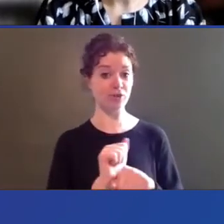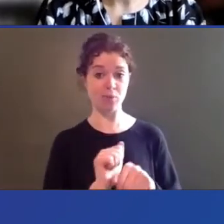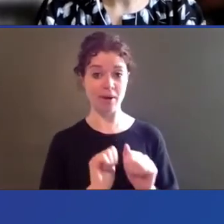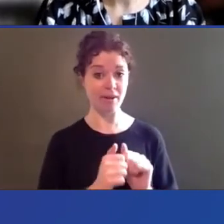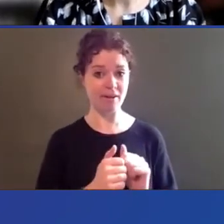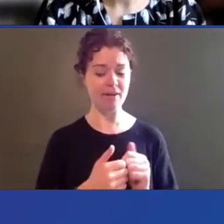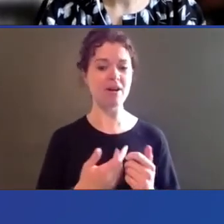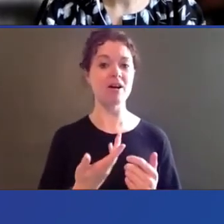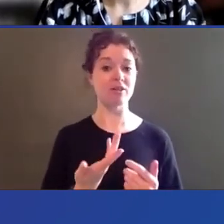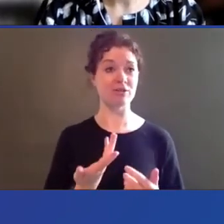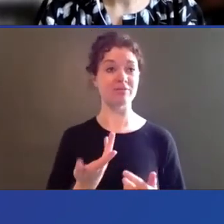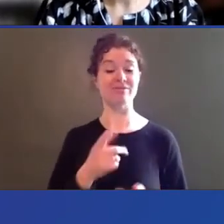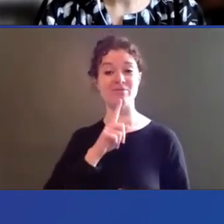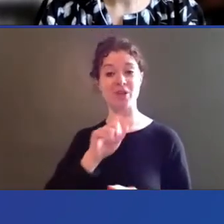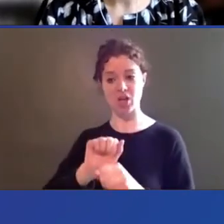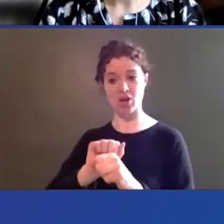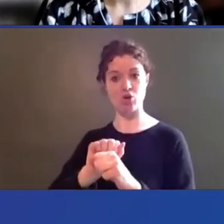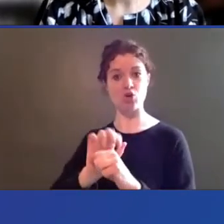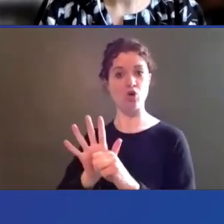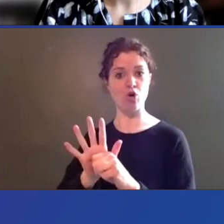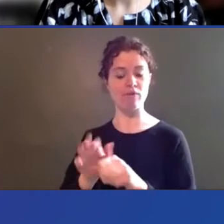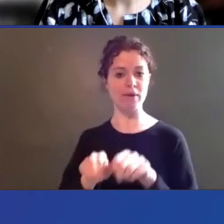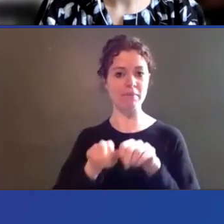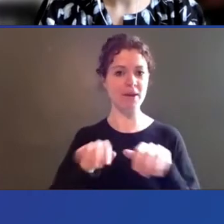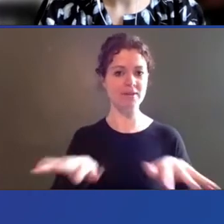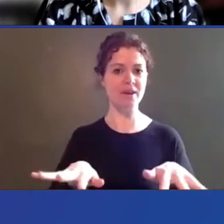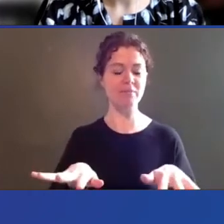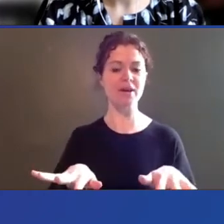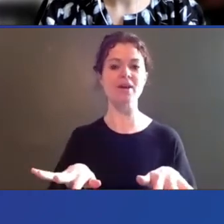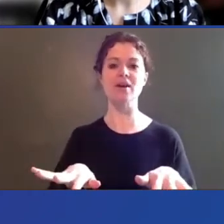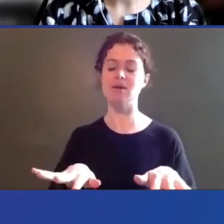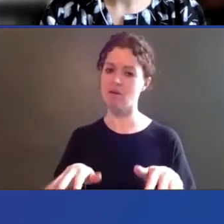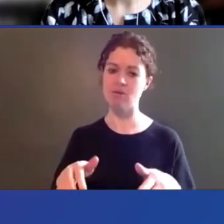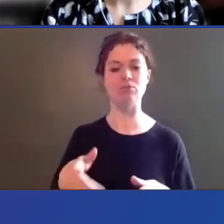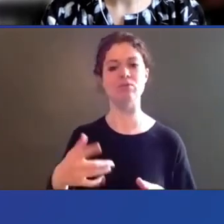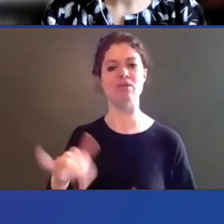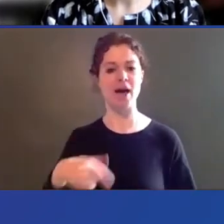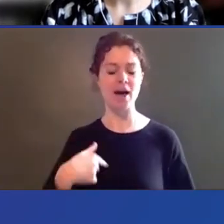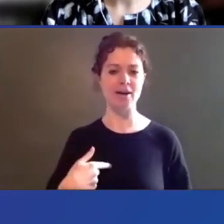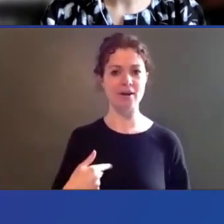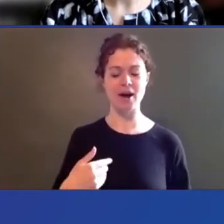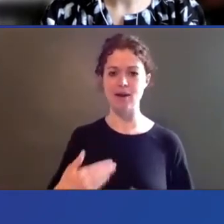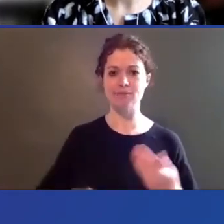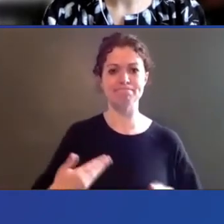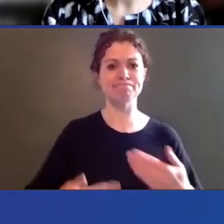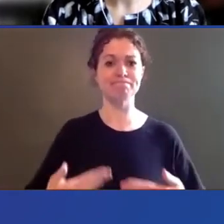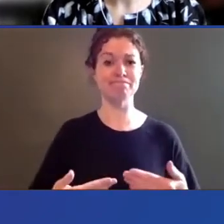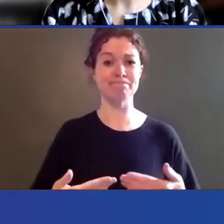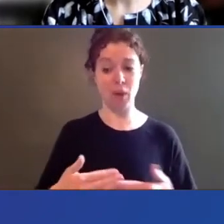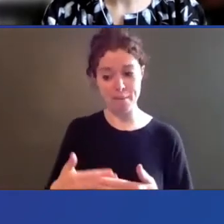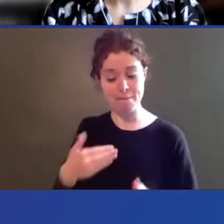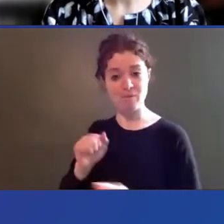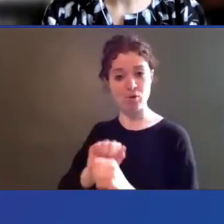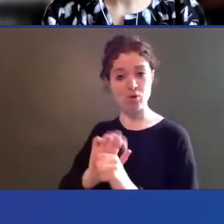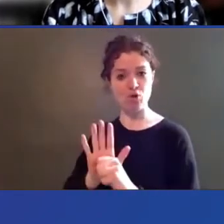the COVID-19 pandemic was a catalyst for me. I was working as a teaching artist in 5 different